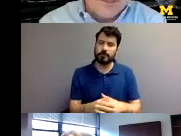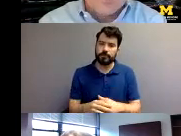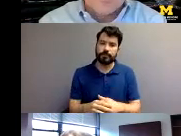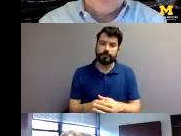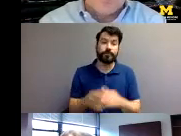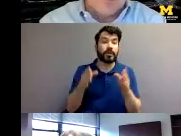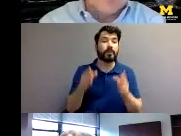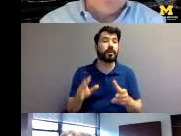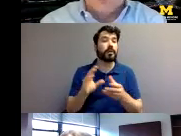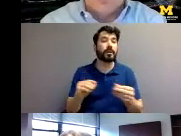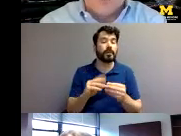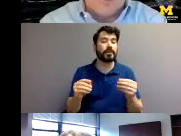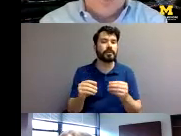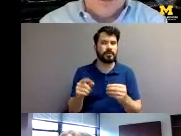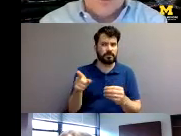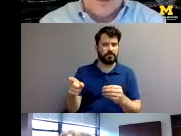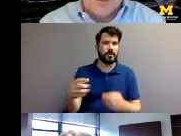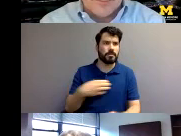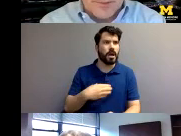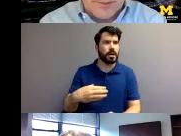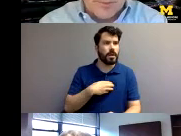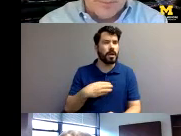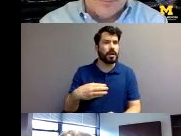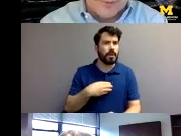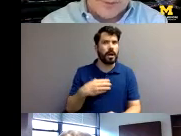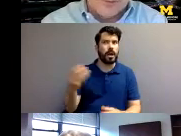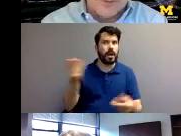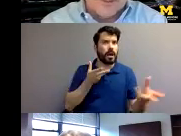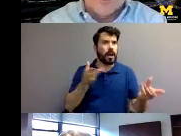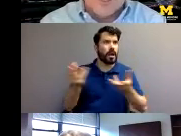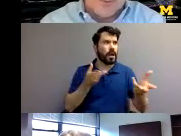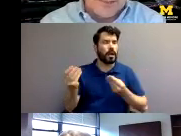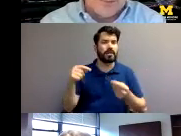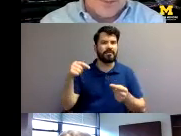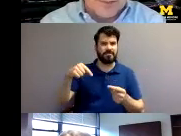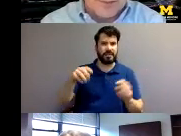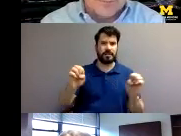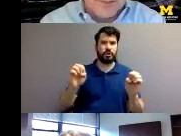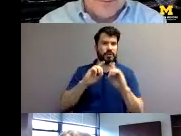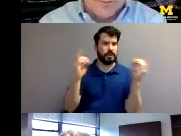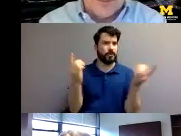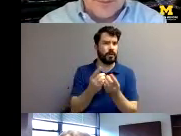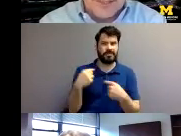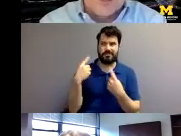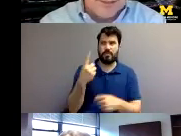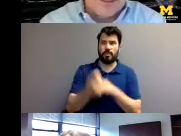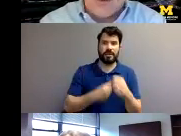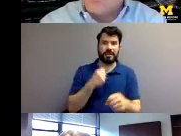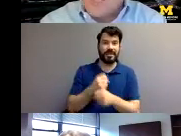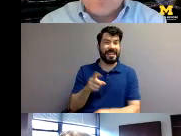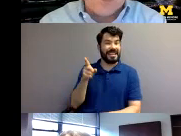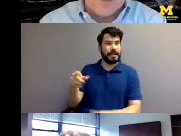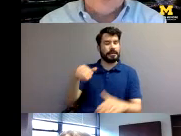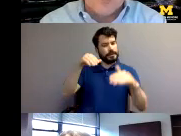or she has been receiving multiple complaints about our emergency department for a year. This is a gateway to our system. We should take,